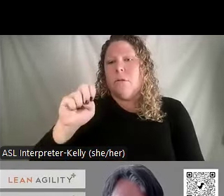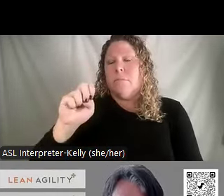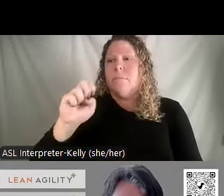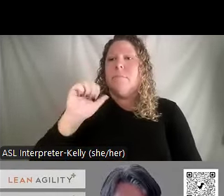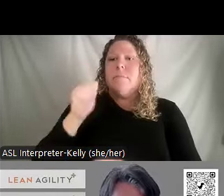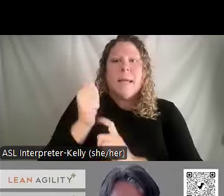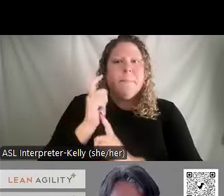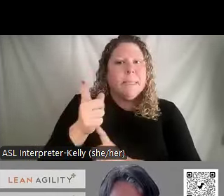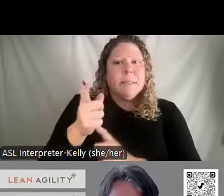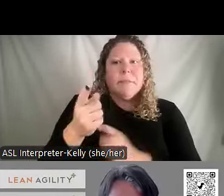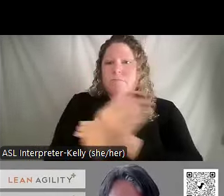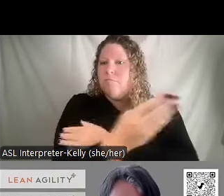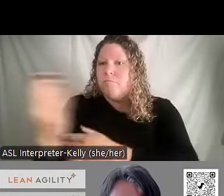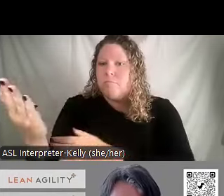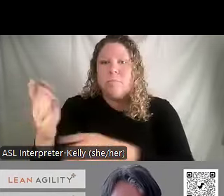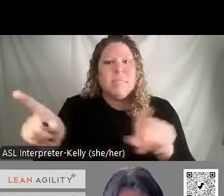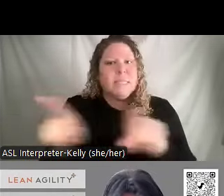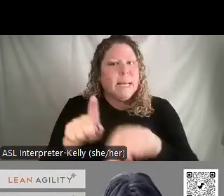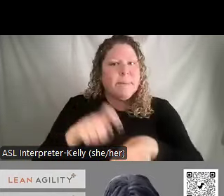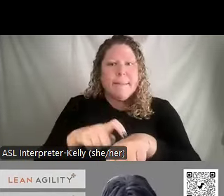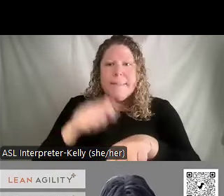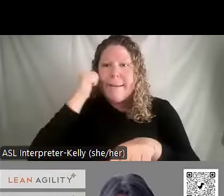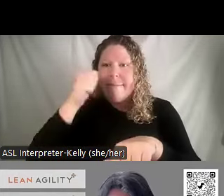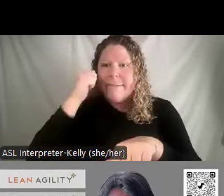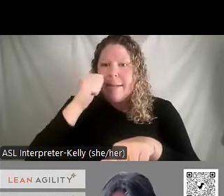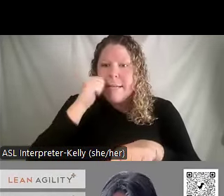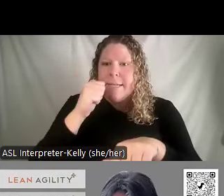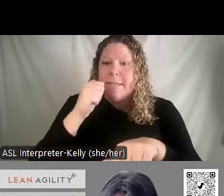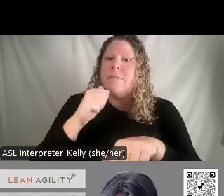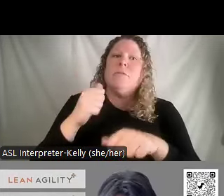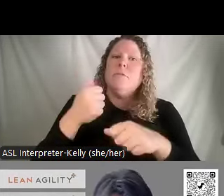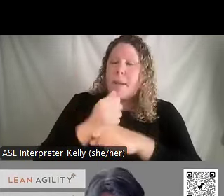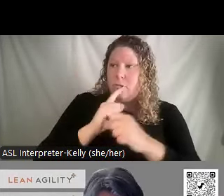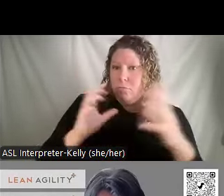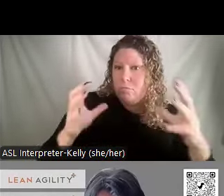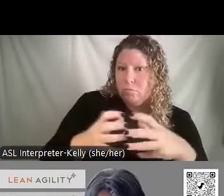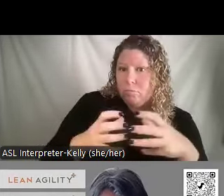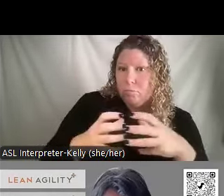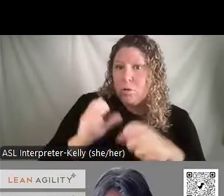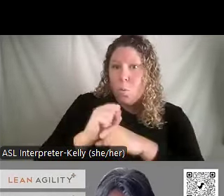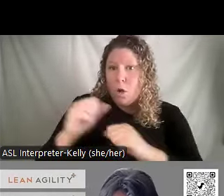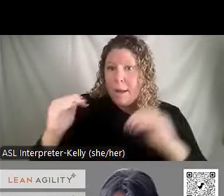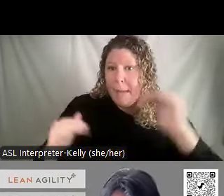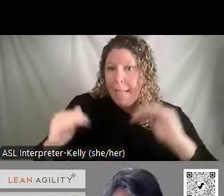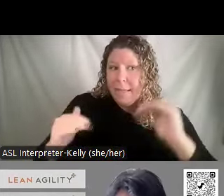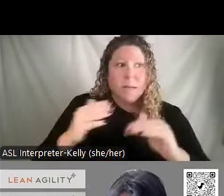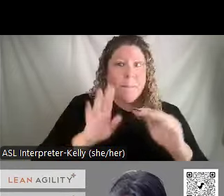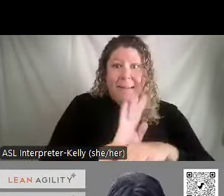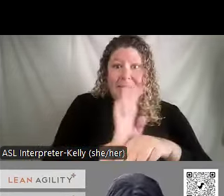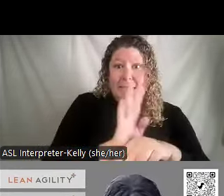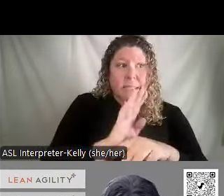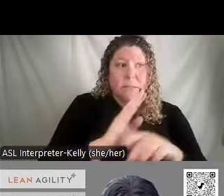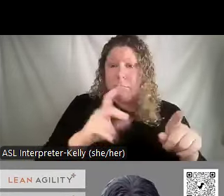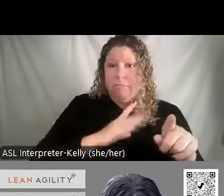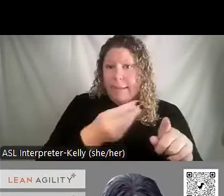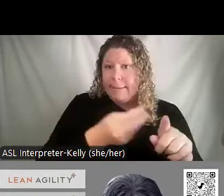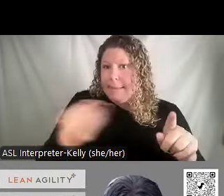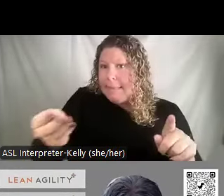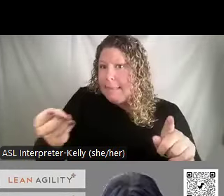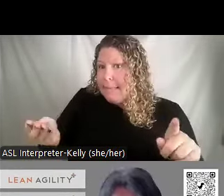morning, same time every day, to get aligned, to make sure that the work is balanced. Some people are really busy. Let's share work with people who aren't as